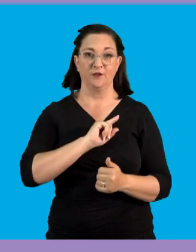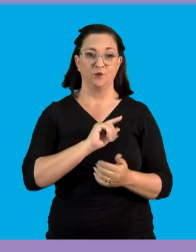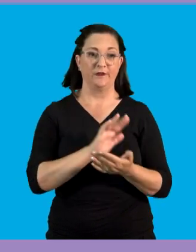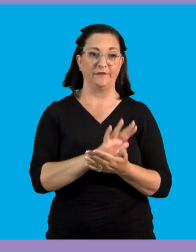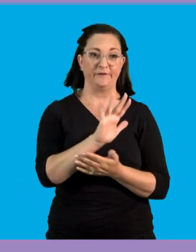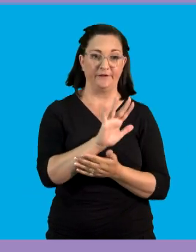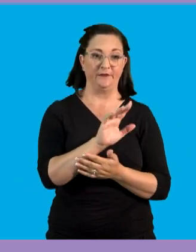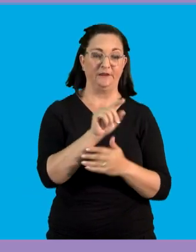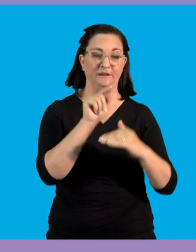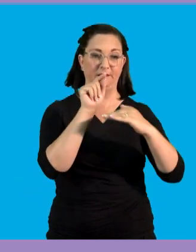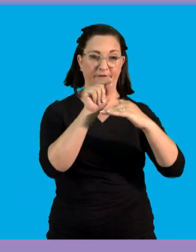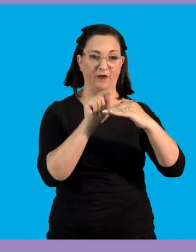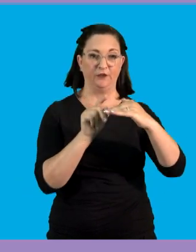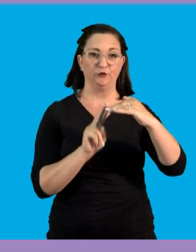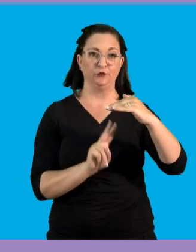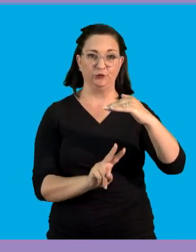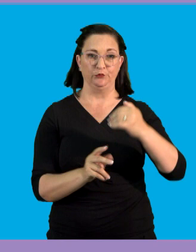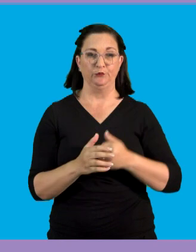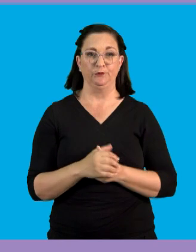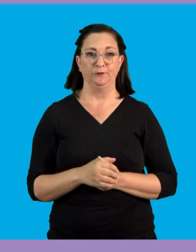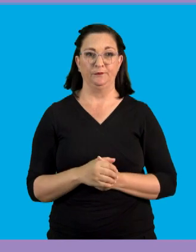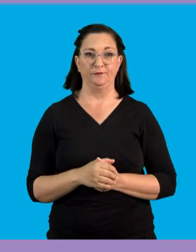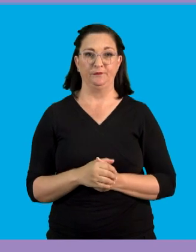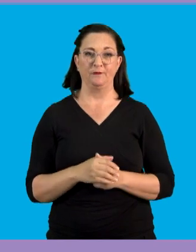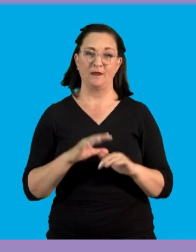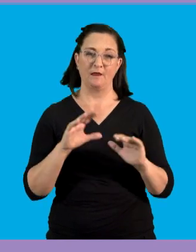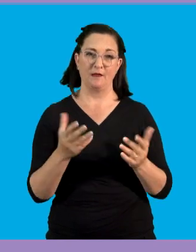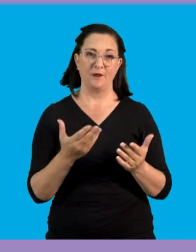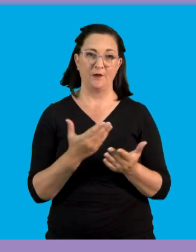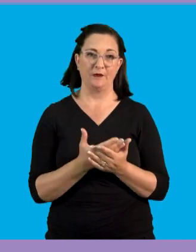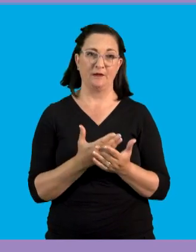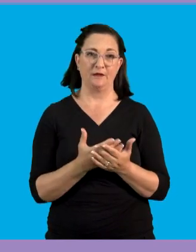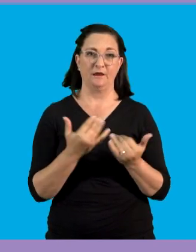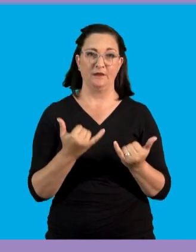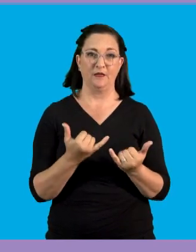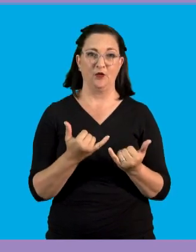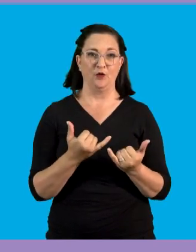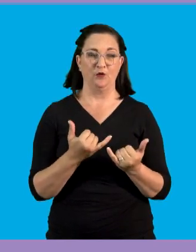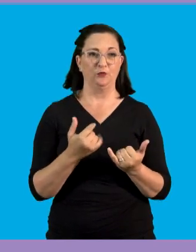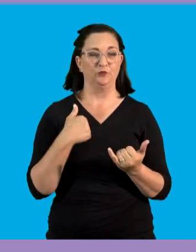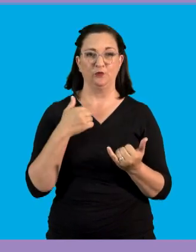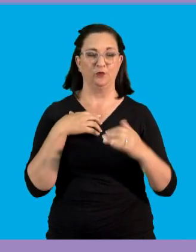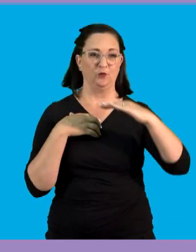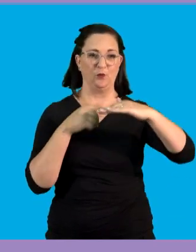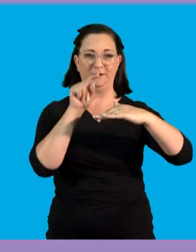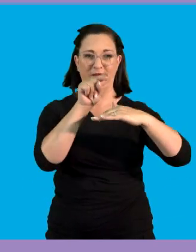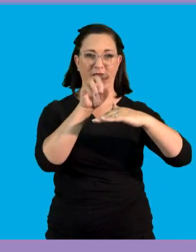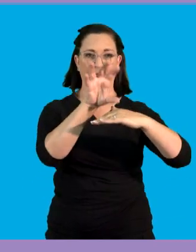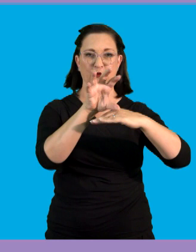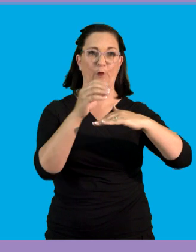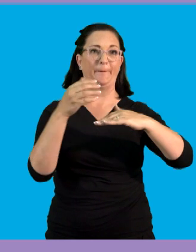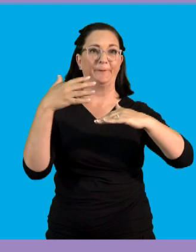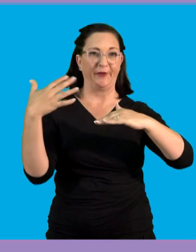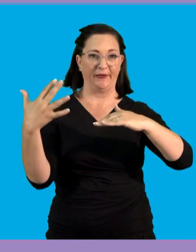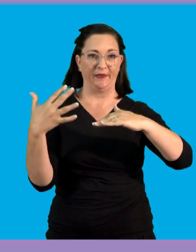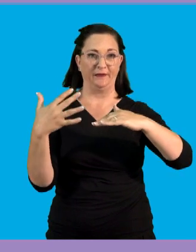2. How can I now split this 15 so that it is no longer an improper fraction?